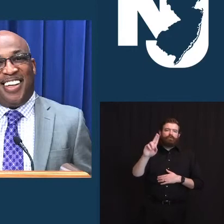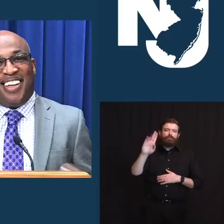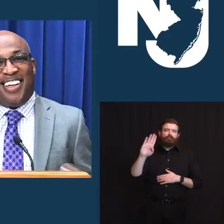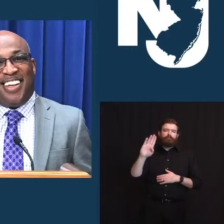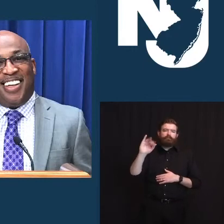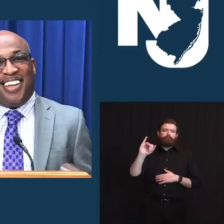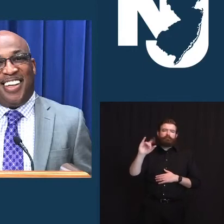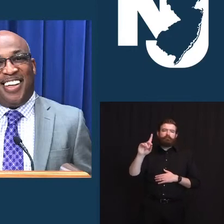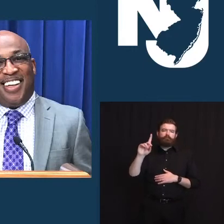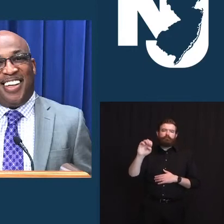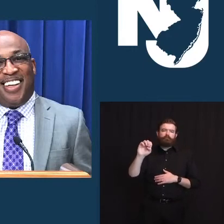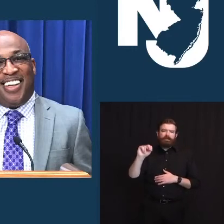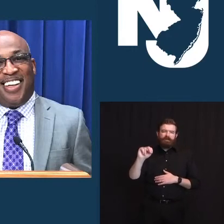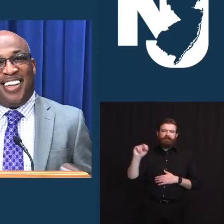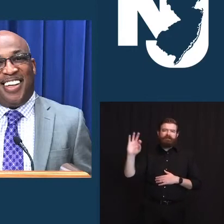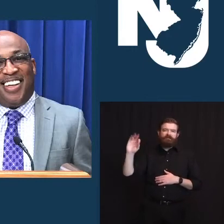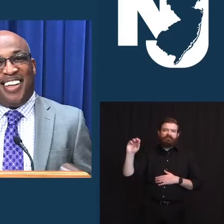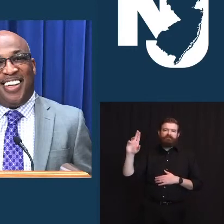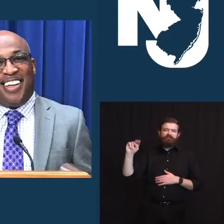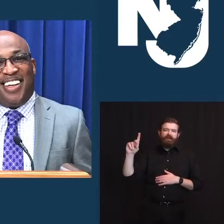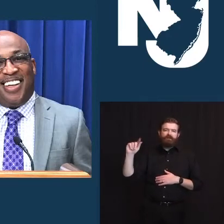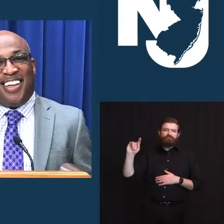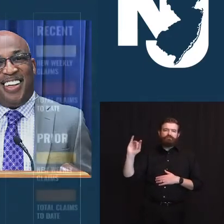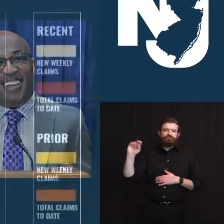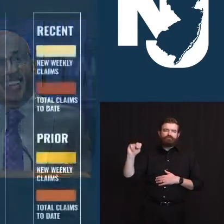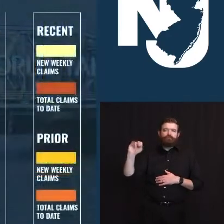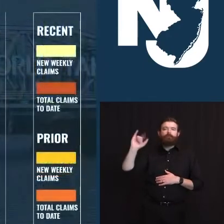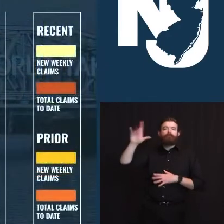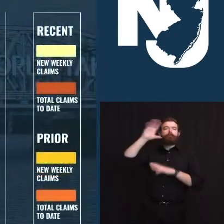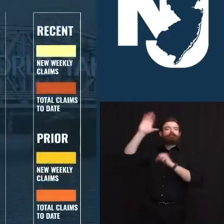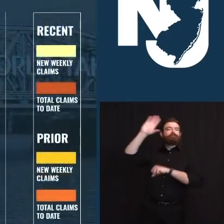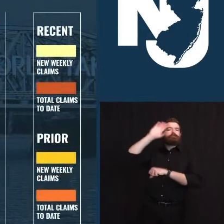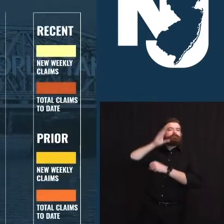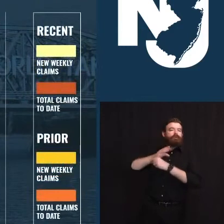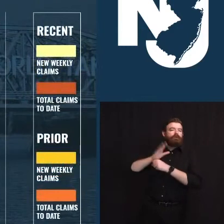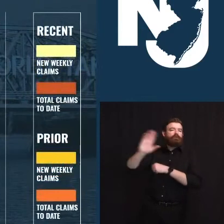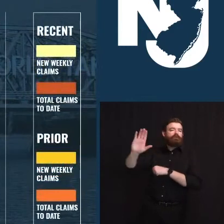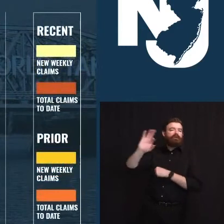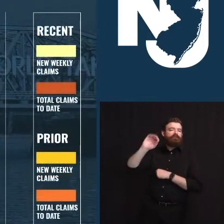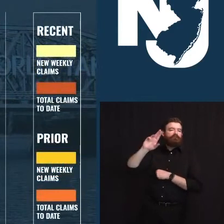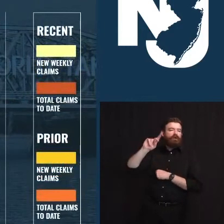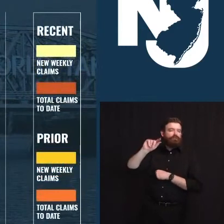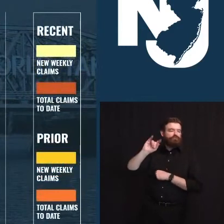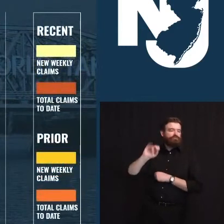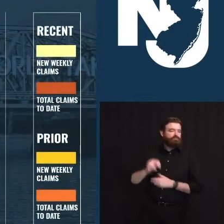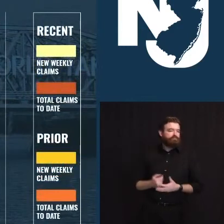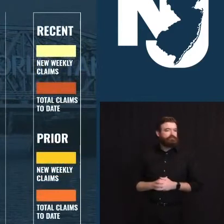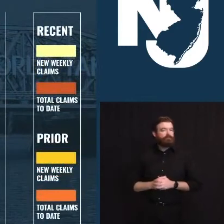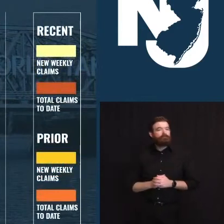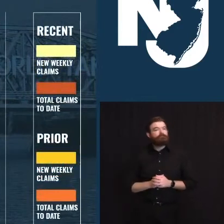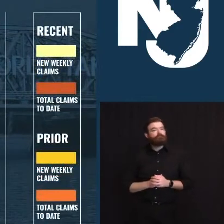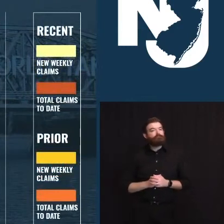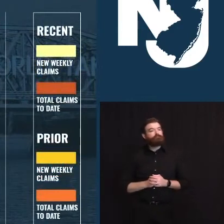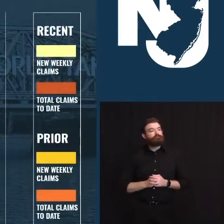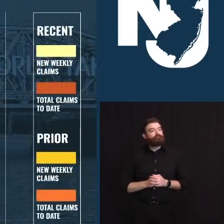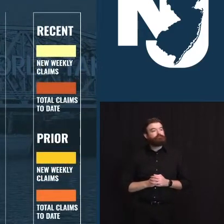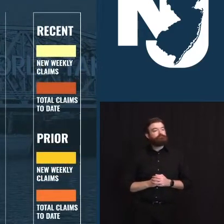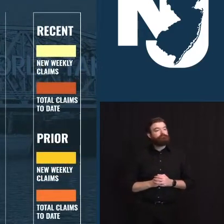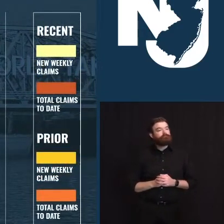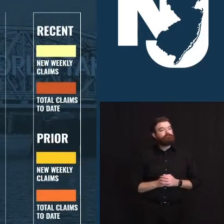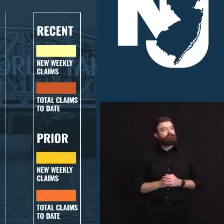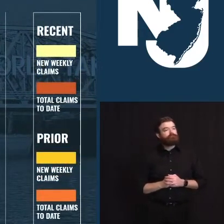team who are incredibly community-driven. Next up, I want to reiterate the news from the Department of Labor yesterday that the number of initial unemployment claims filed